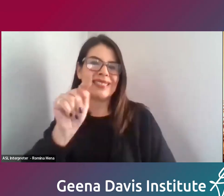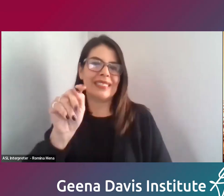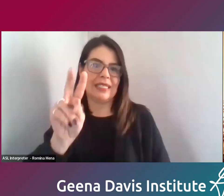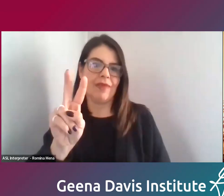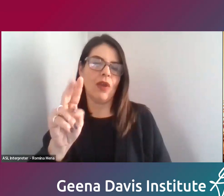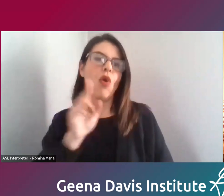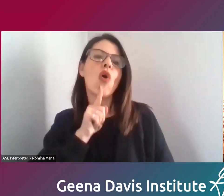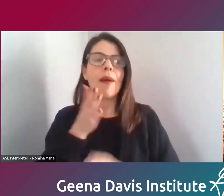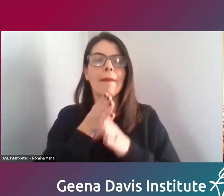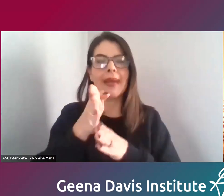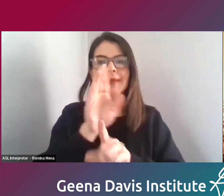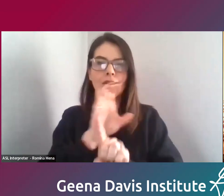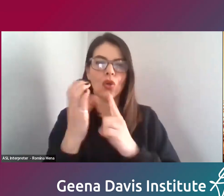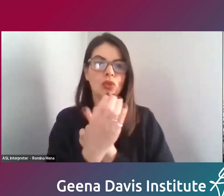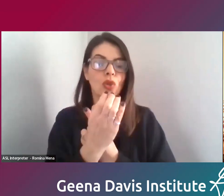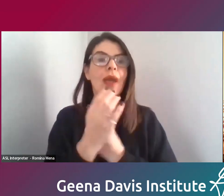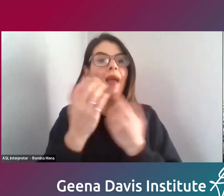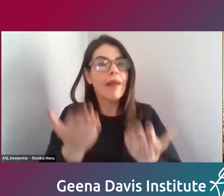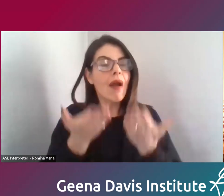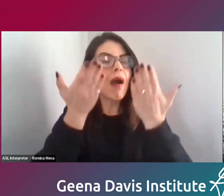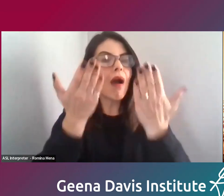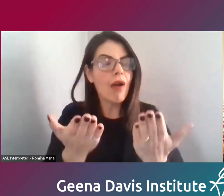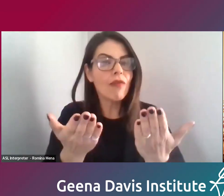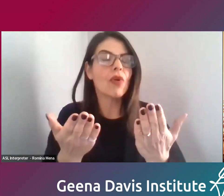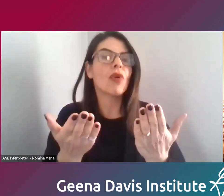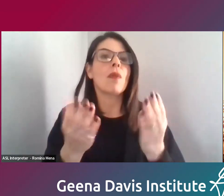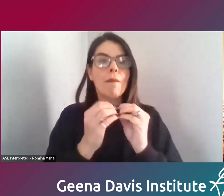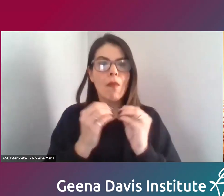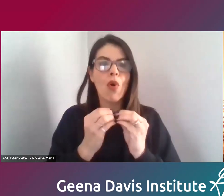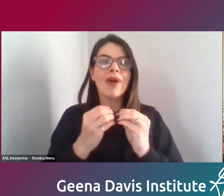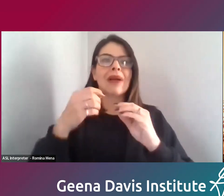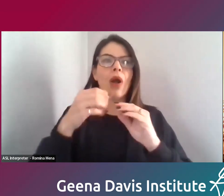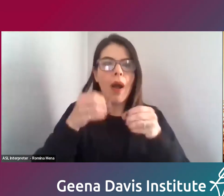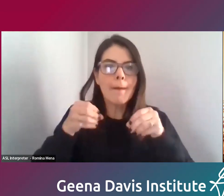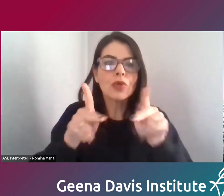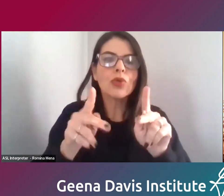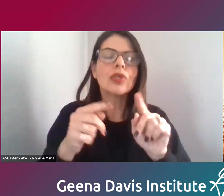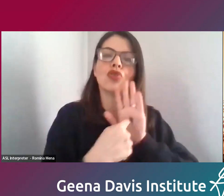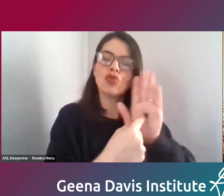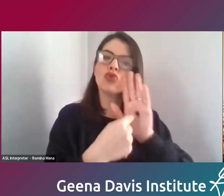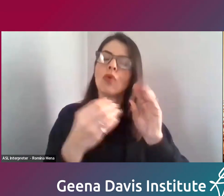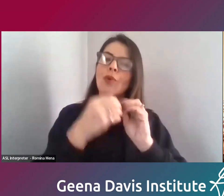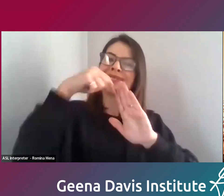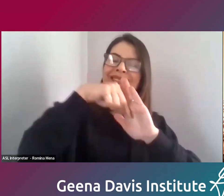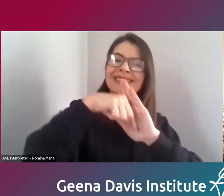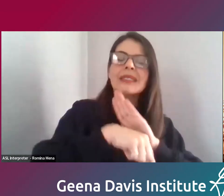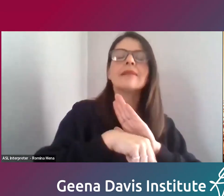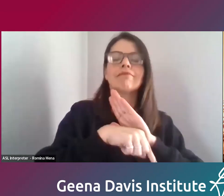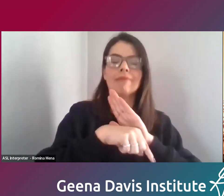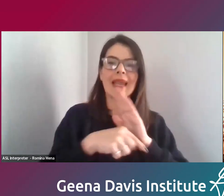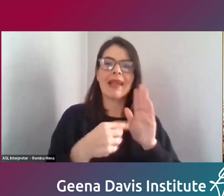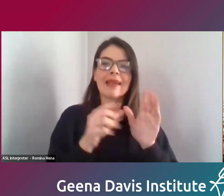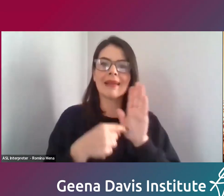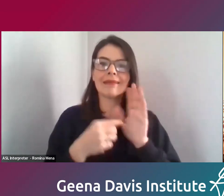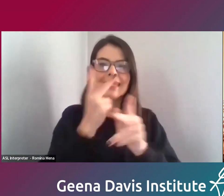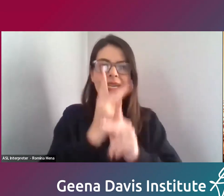and identify opportunities for creators to bring richer, more resonant portrayals of care to the screen. Because TV as